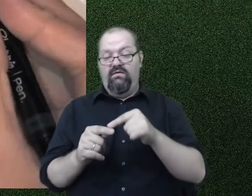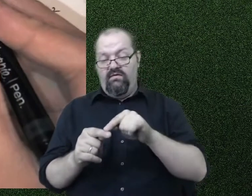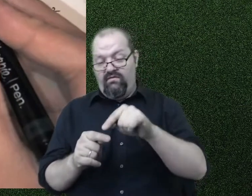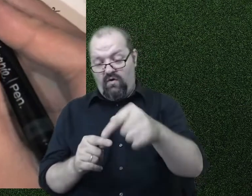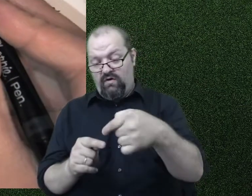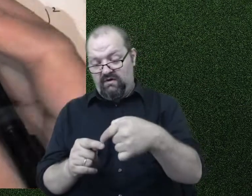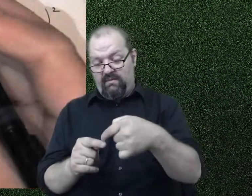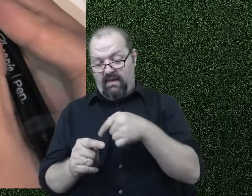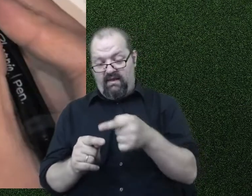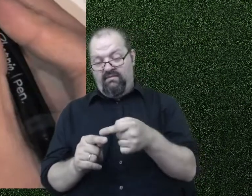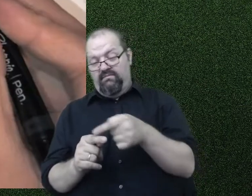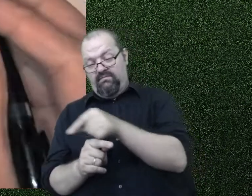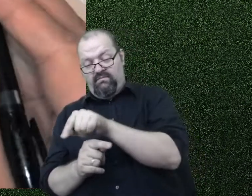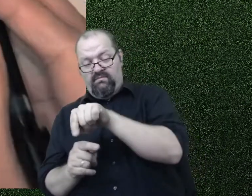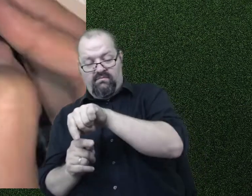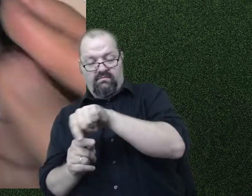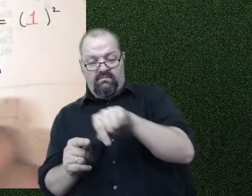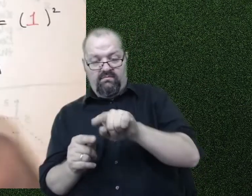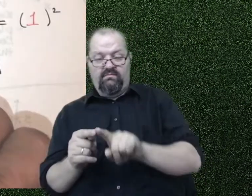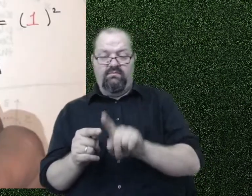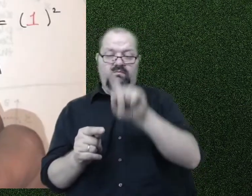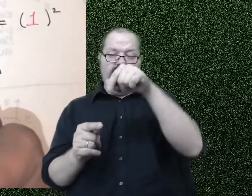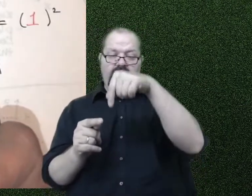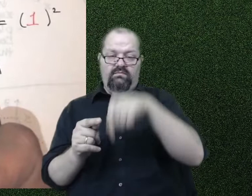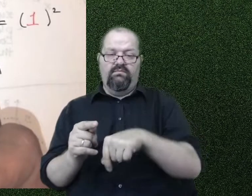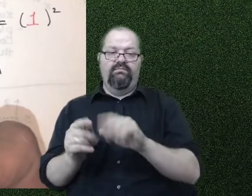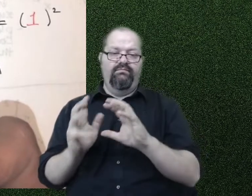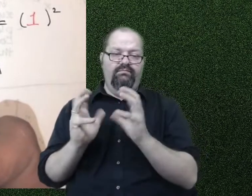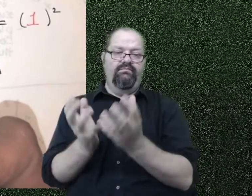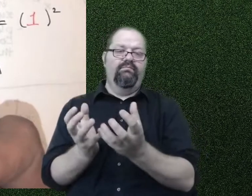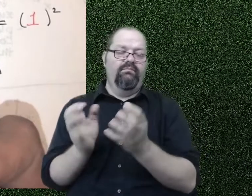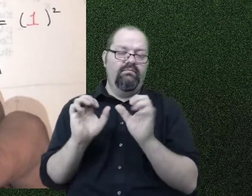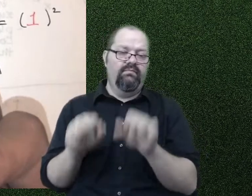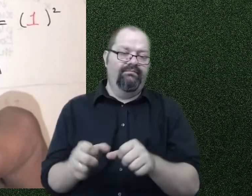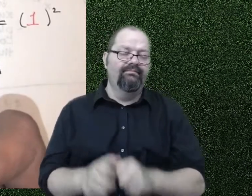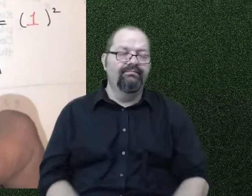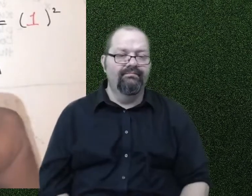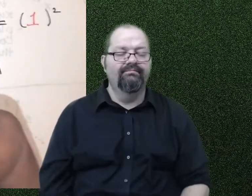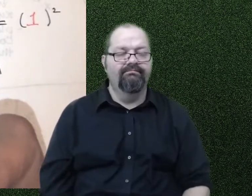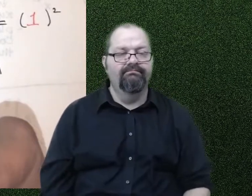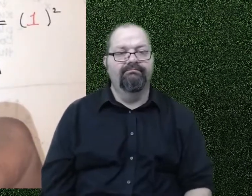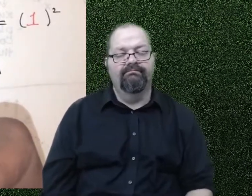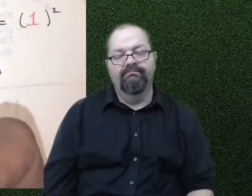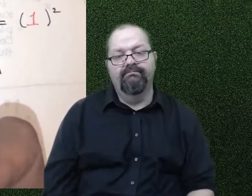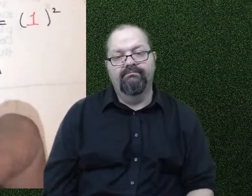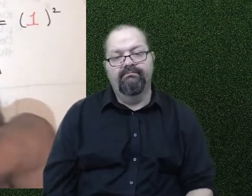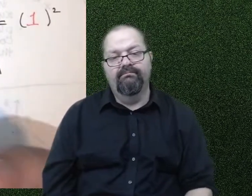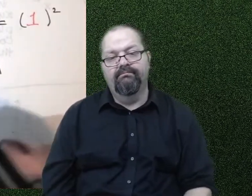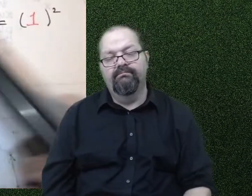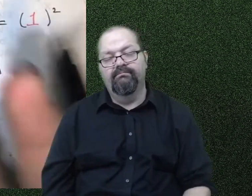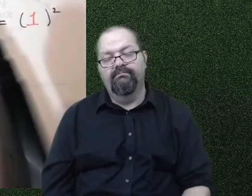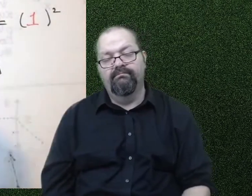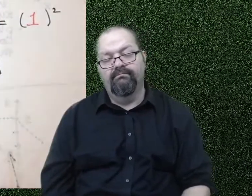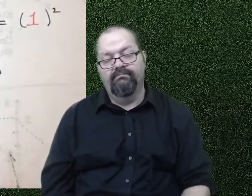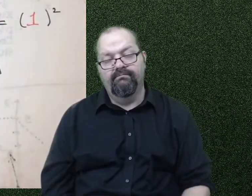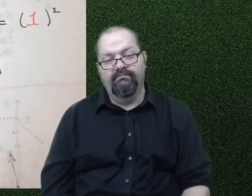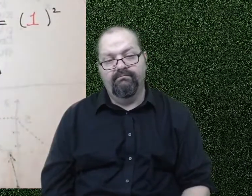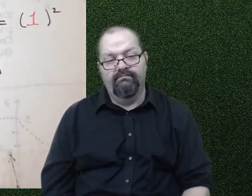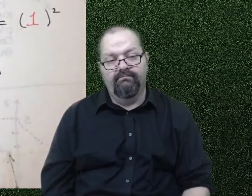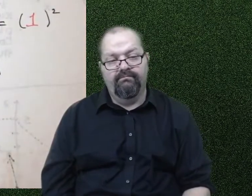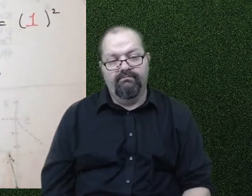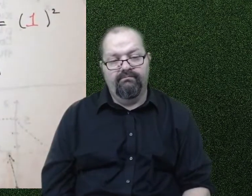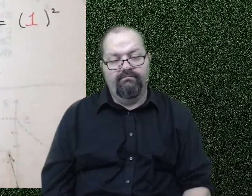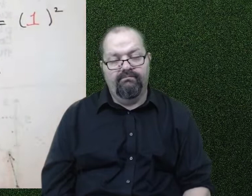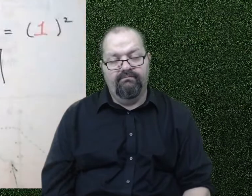r units, left and right r units, and up and down r units in order to find those points on the